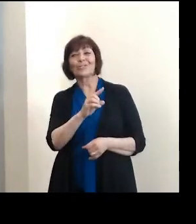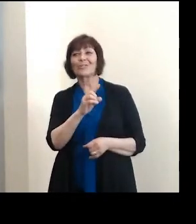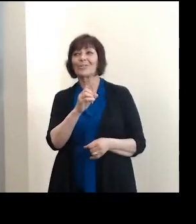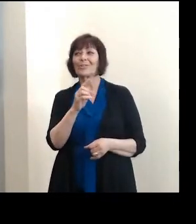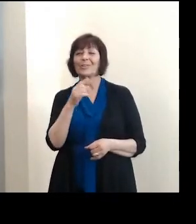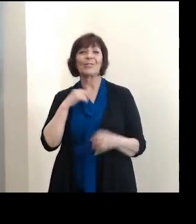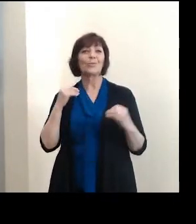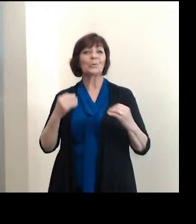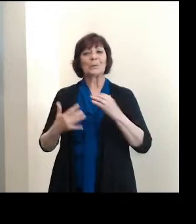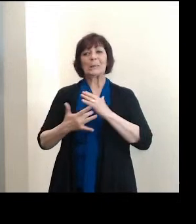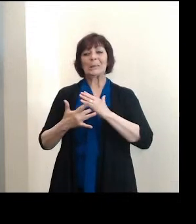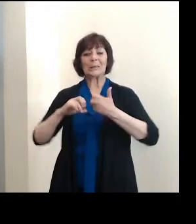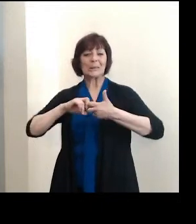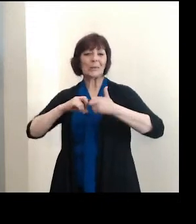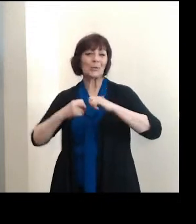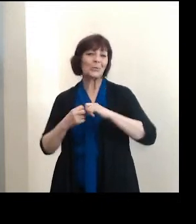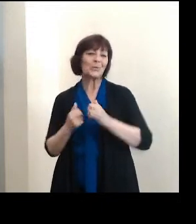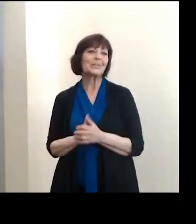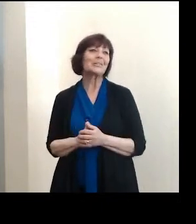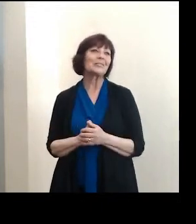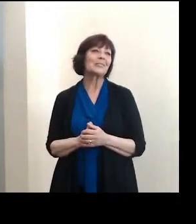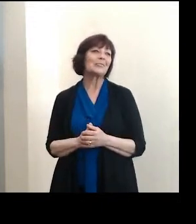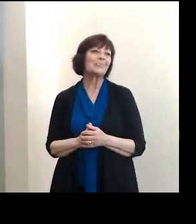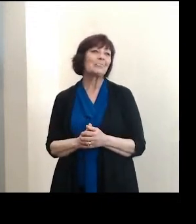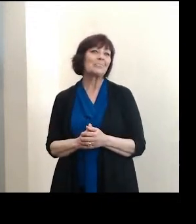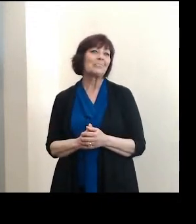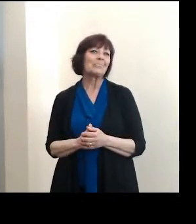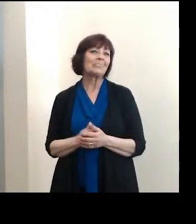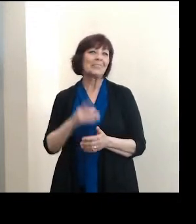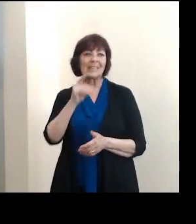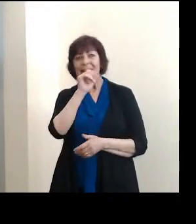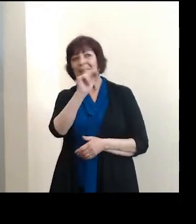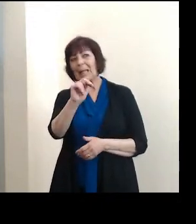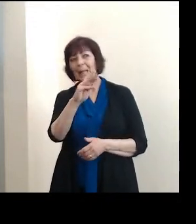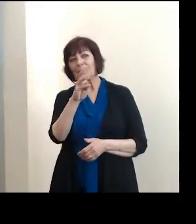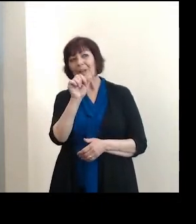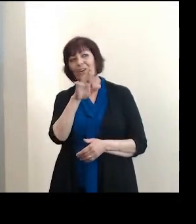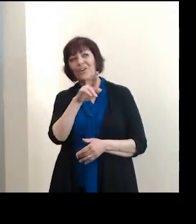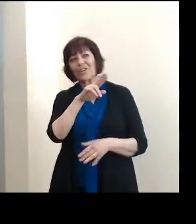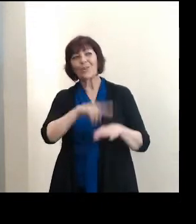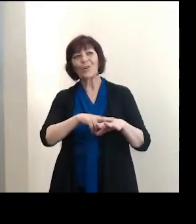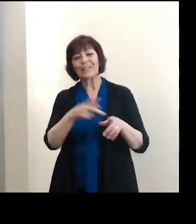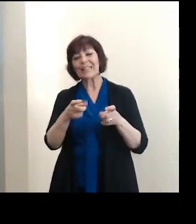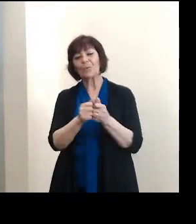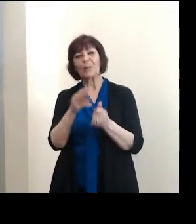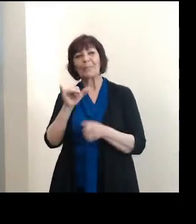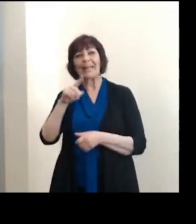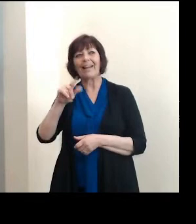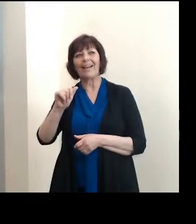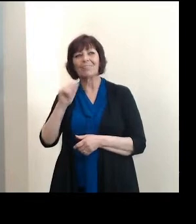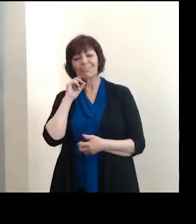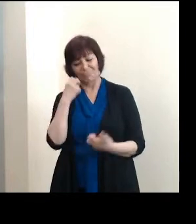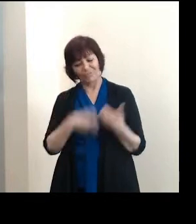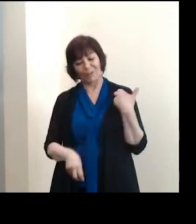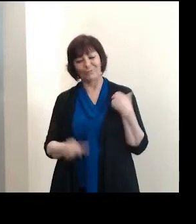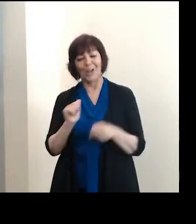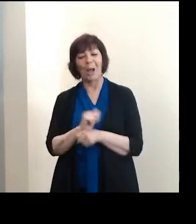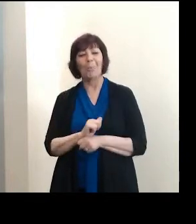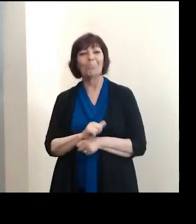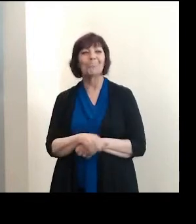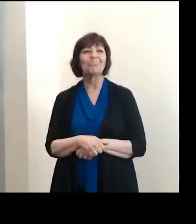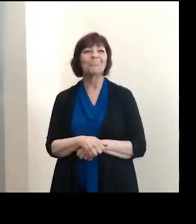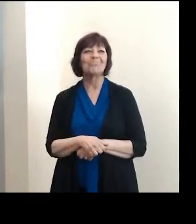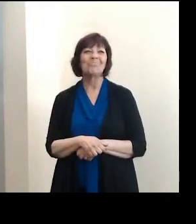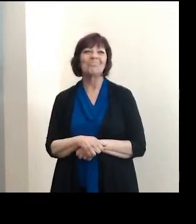don't have any technical problems with the microphones. Dan Meyer, of course, for dealing with the media, which is a tough job, as anyone knows. And